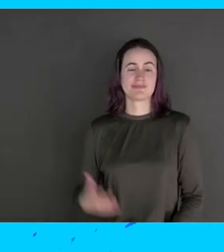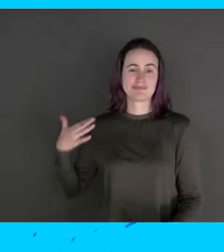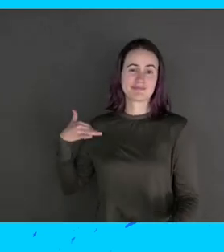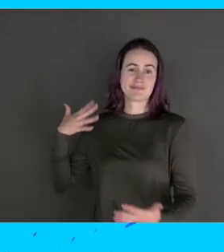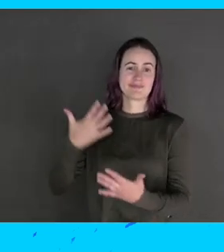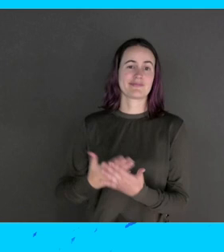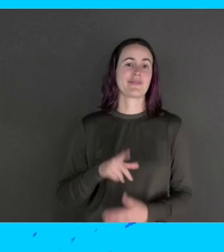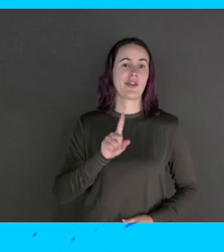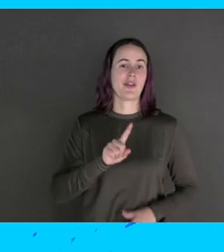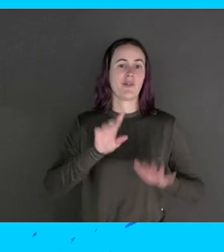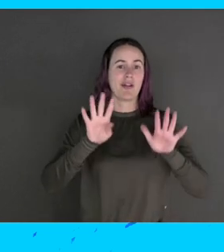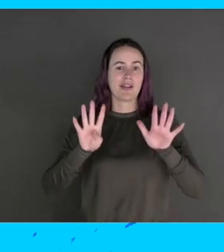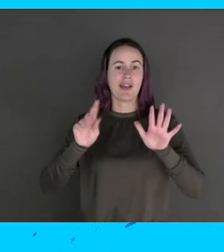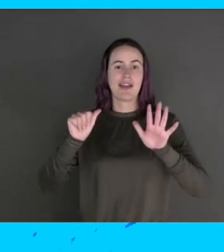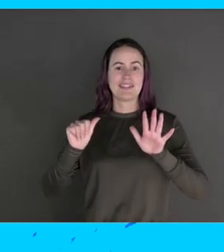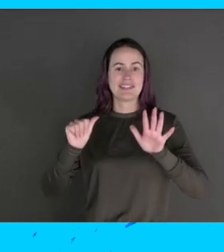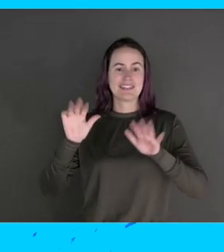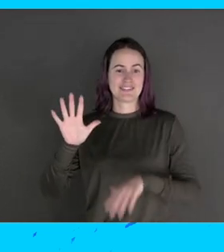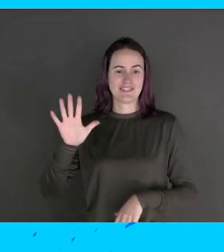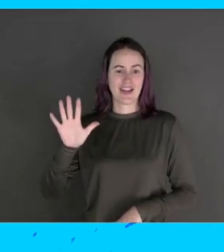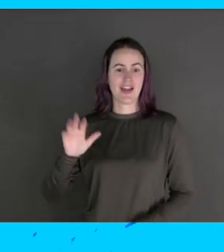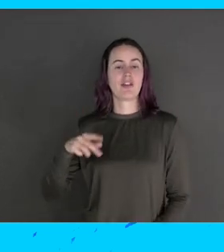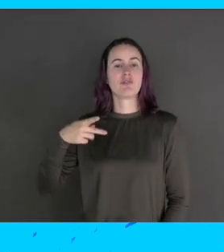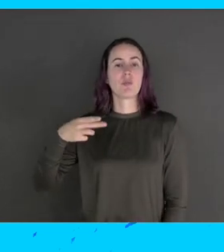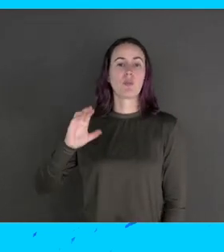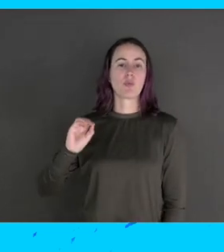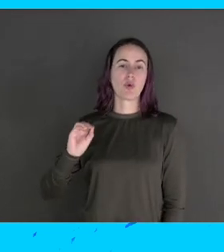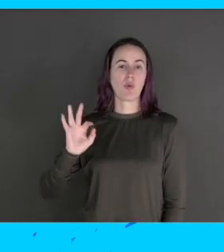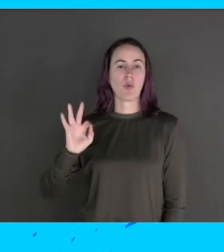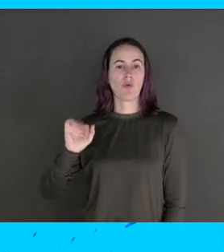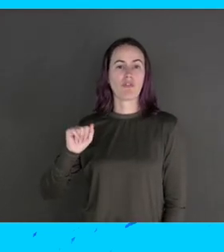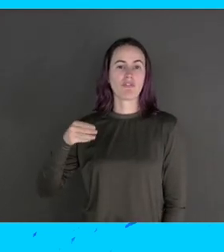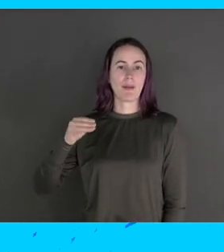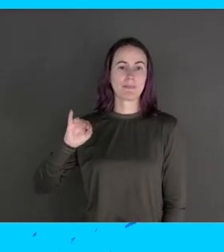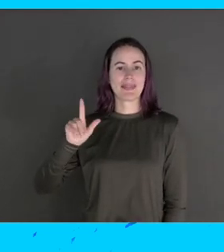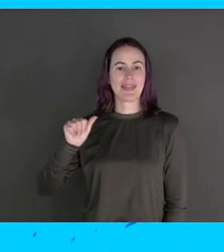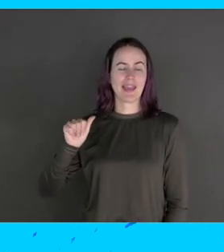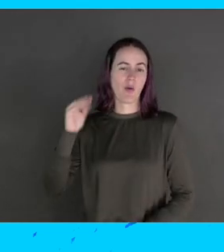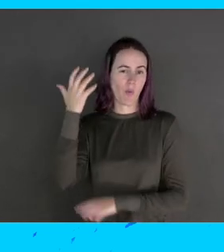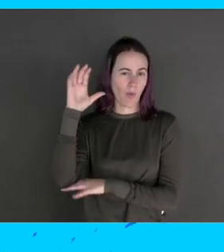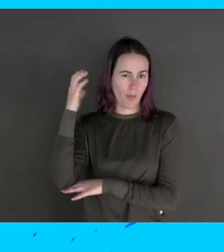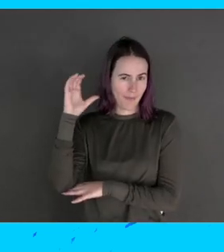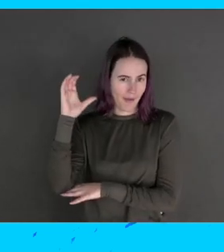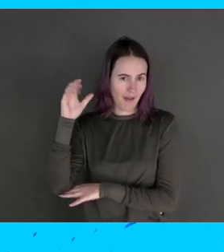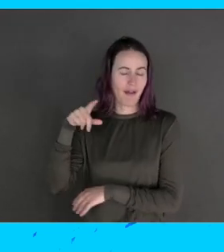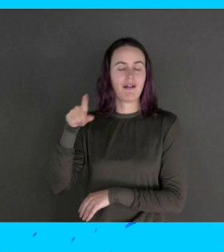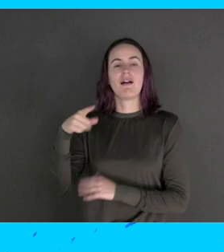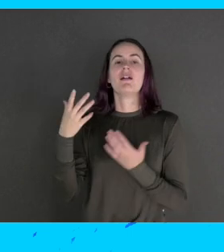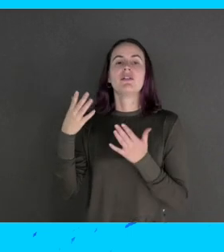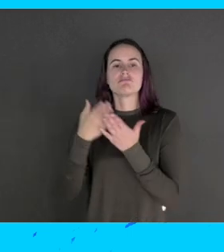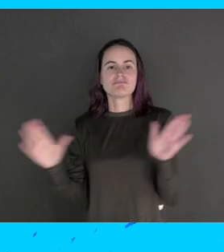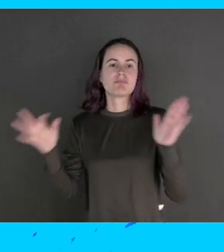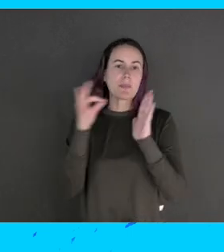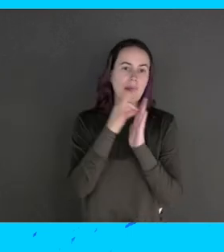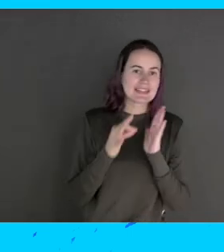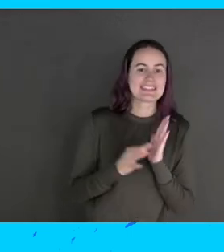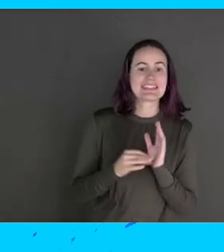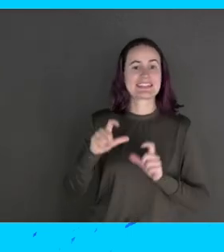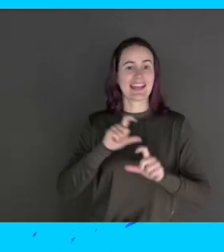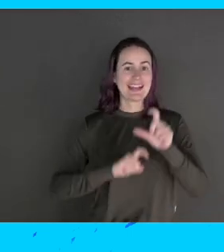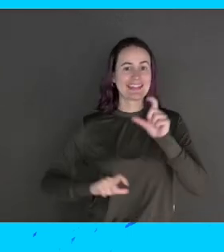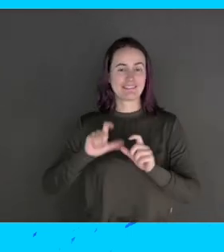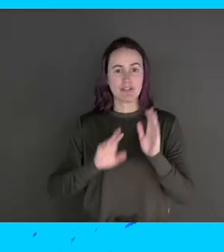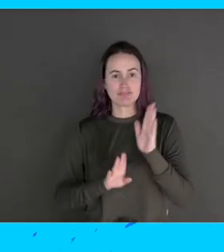1965, Pro Familia Colombia, that is leader in terms of public policies, scientific innovation,